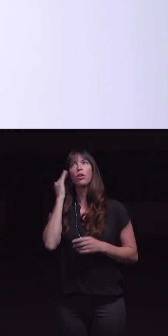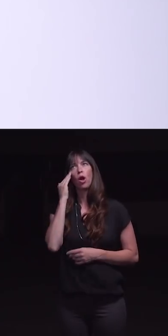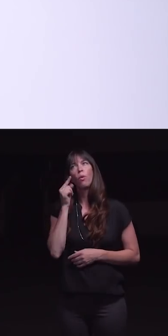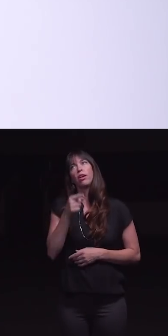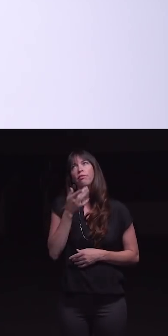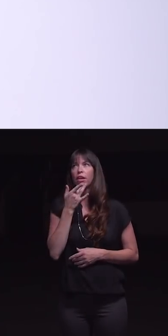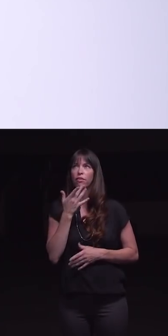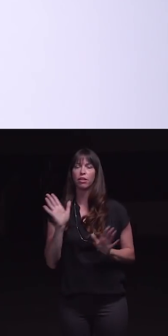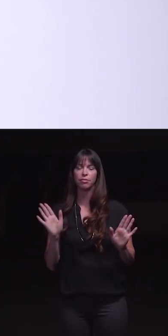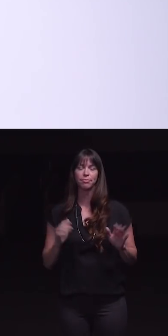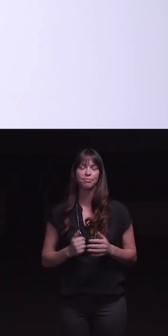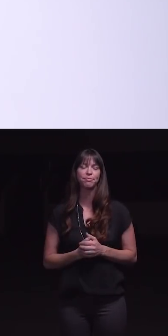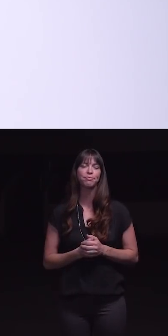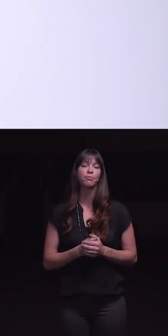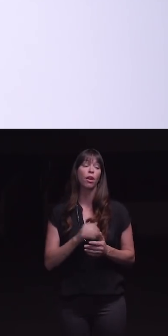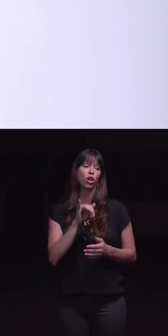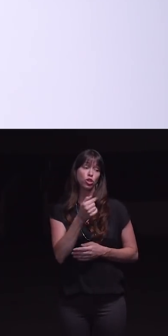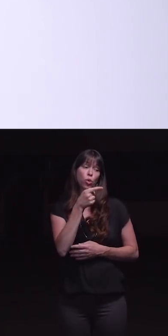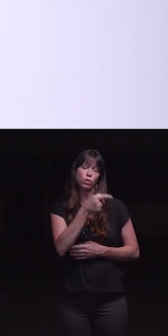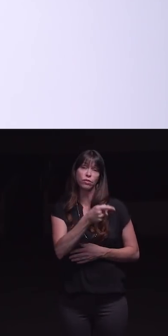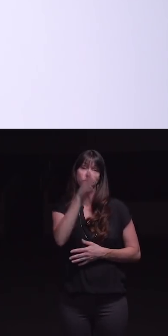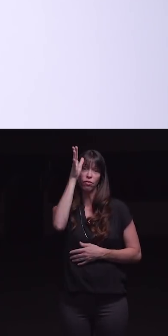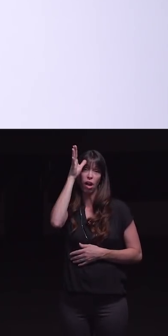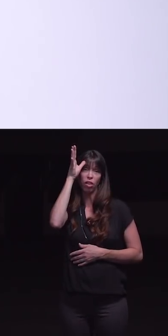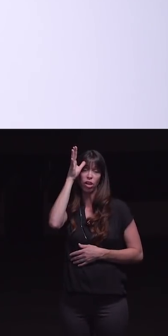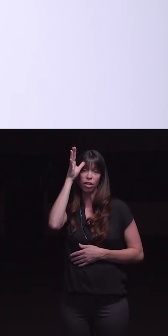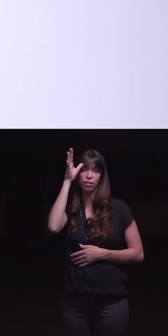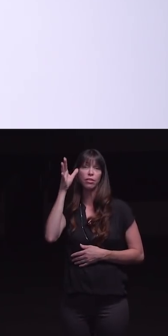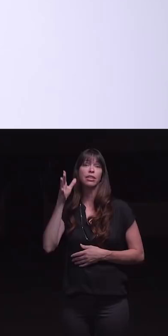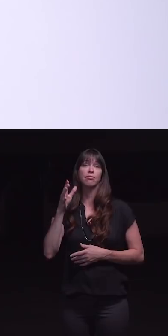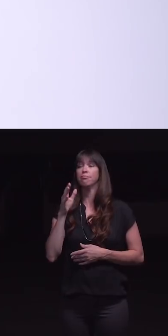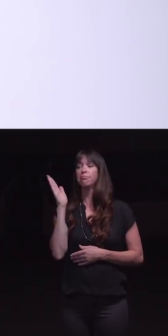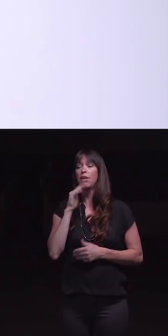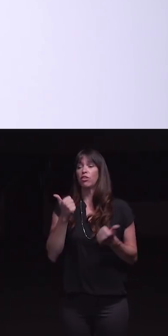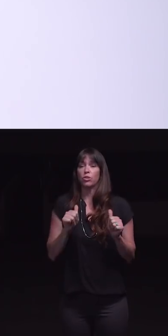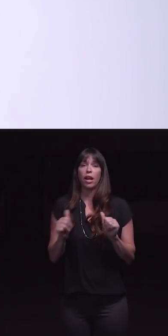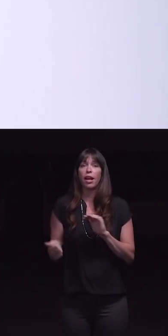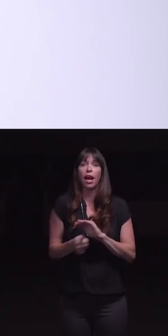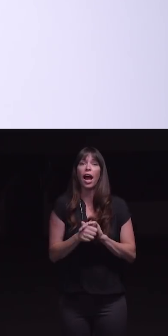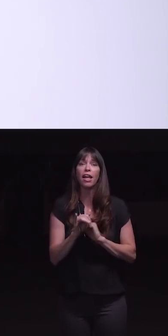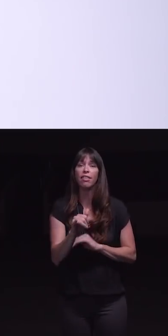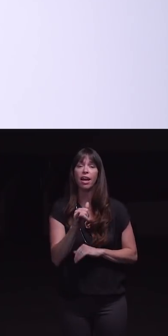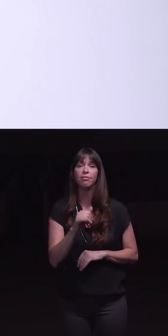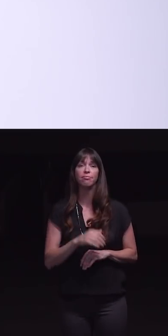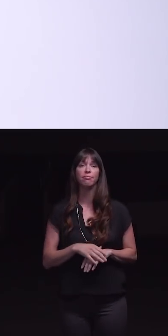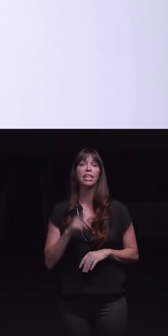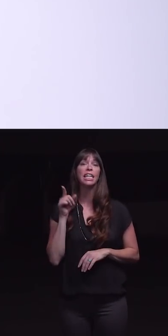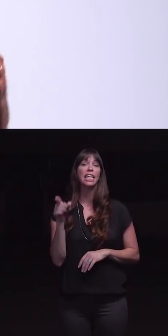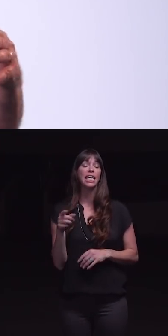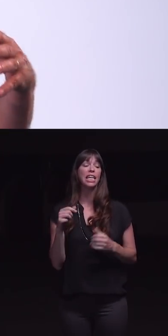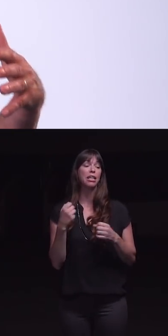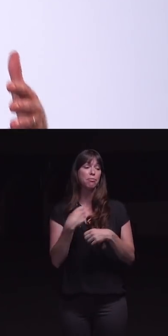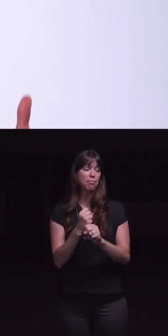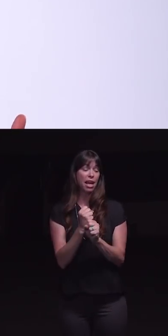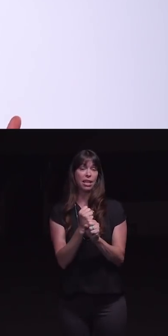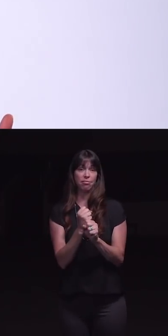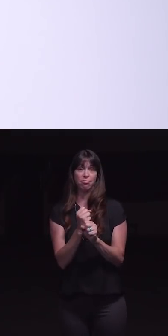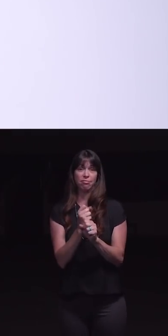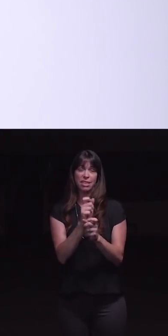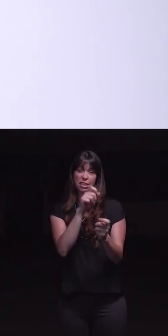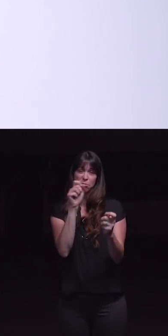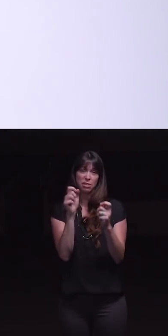just knew. Joseph's father didn't even try to hide it. In fact, he made a